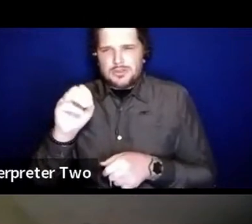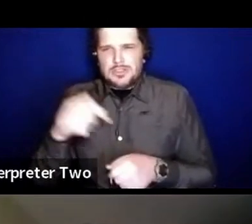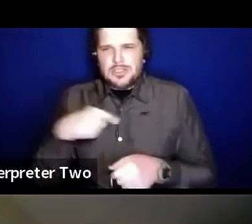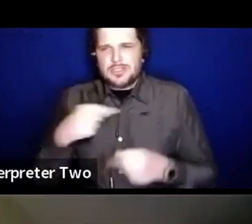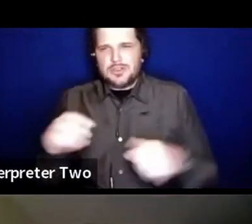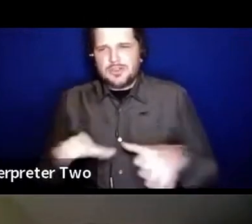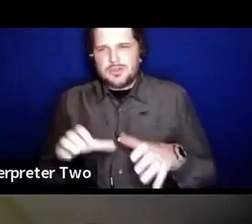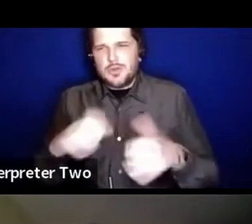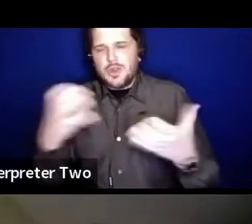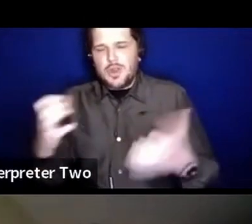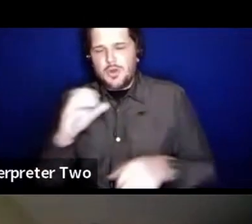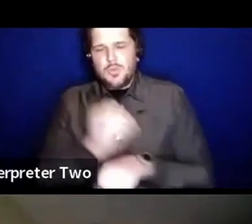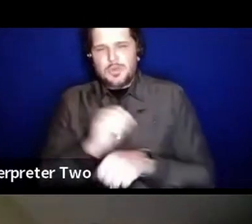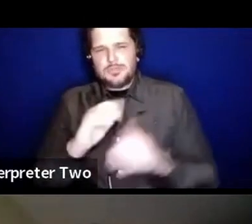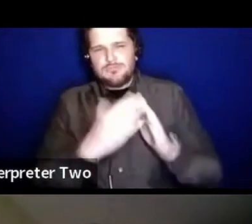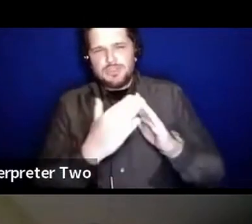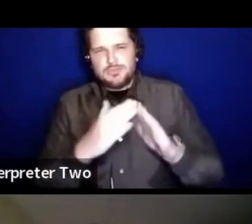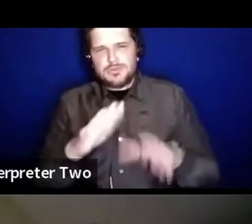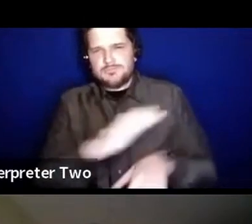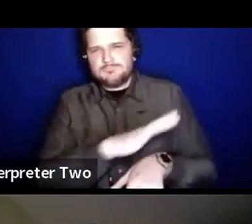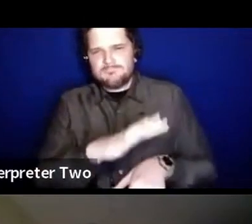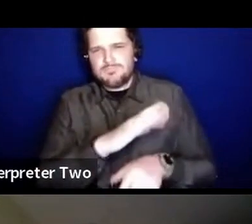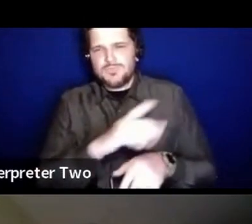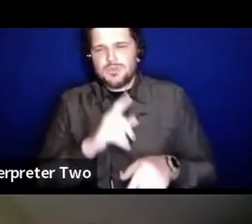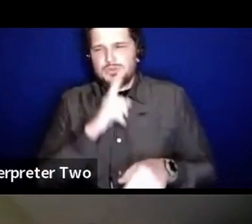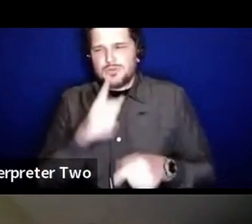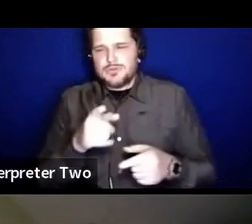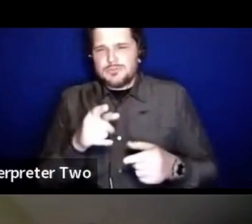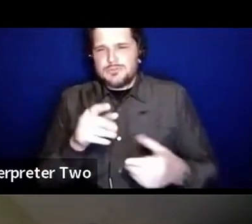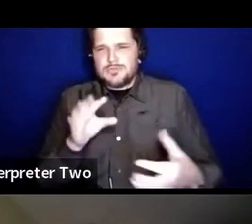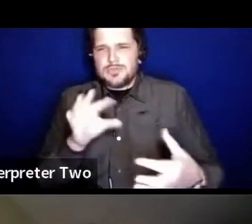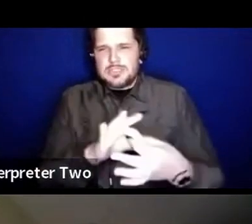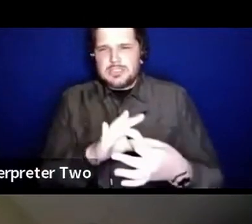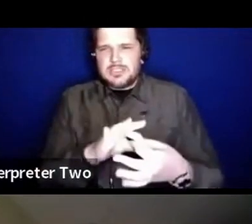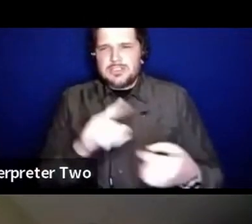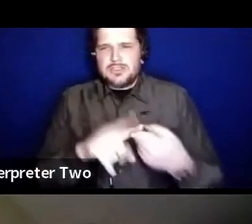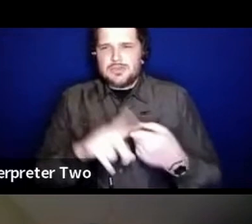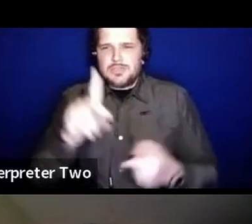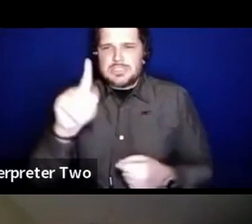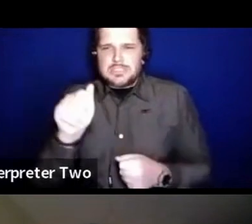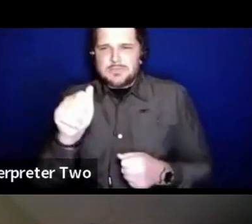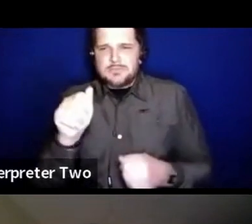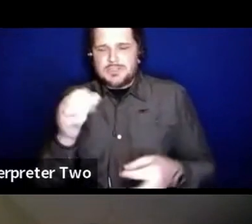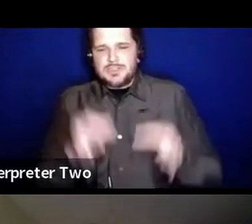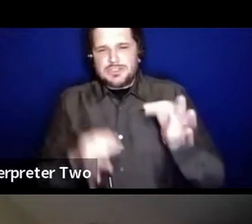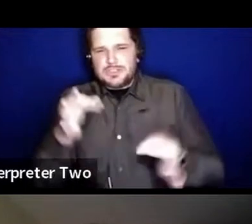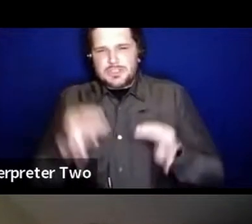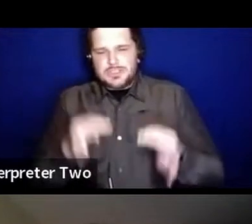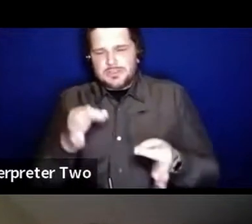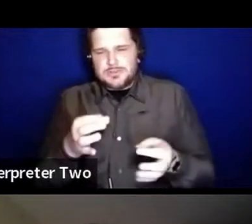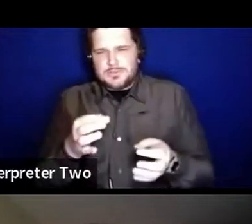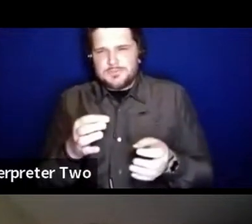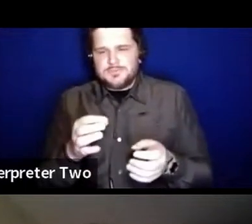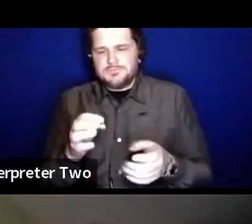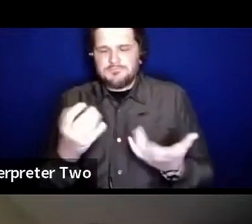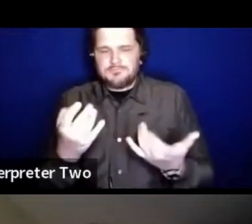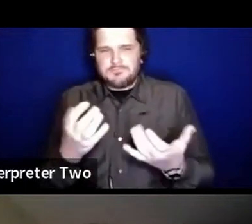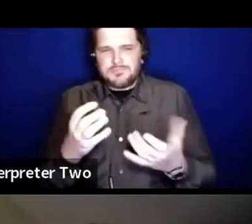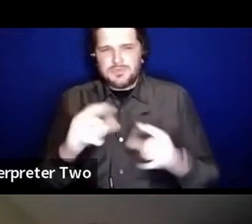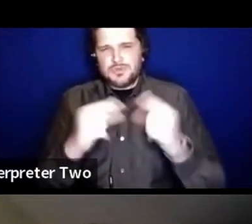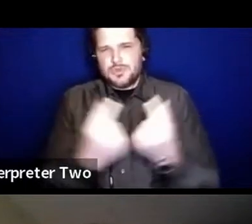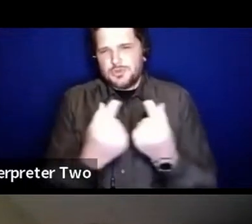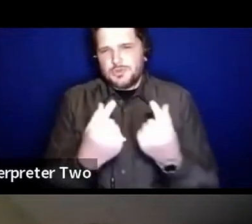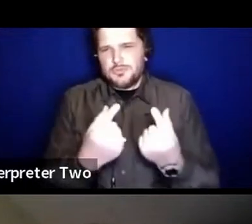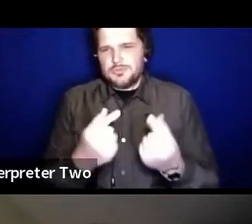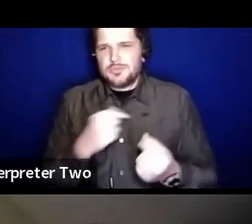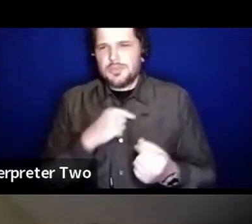a community basis, which is really intentional, connected to a disability justice ethos. But I